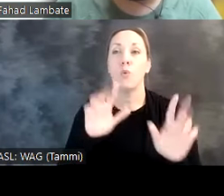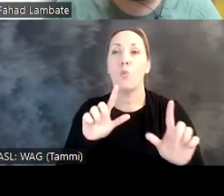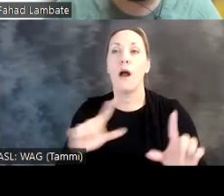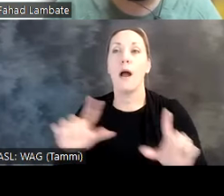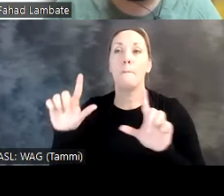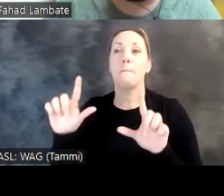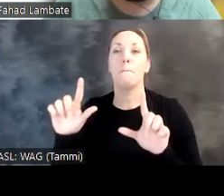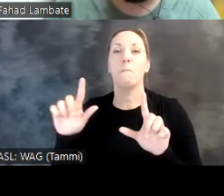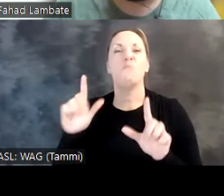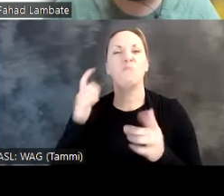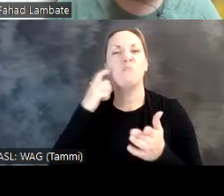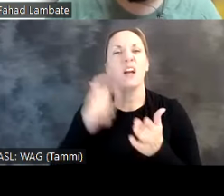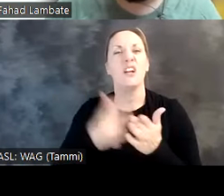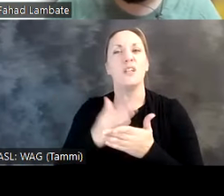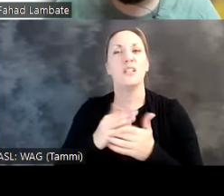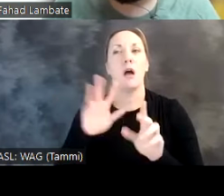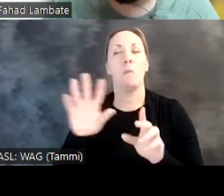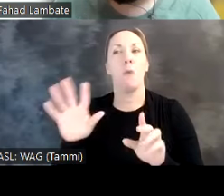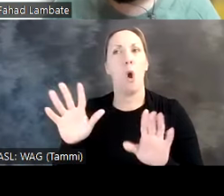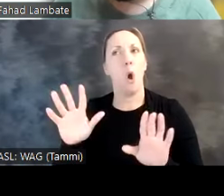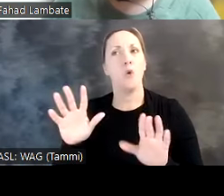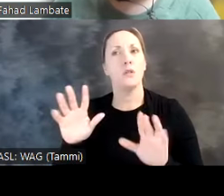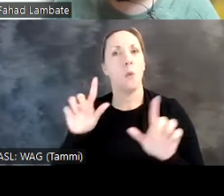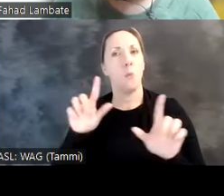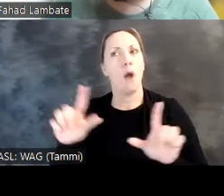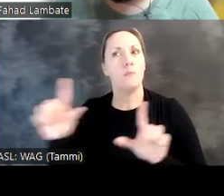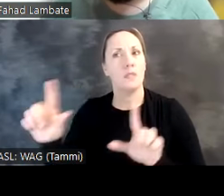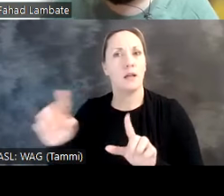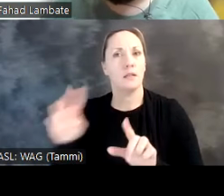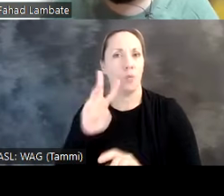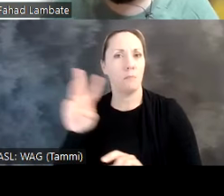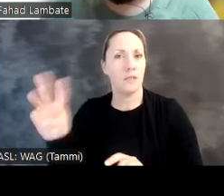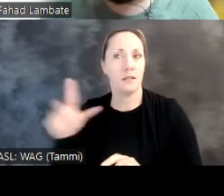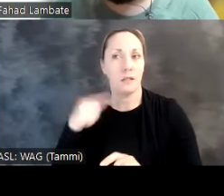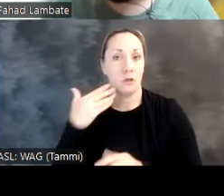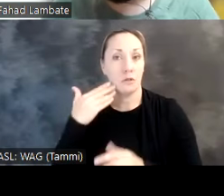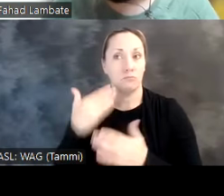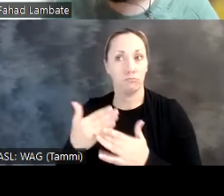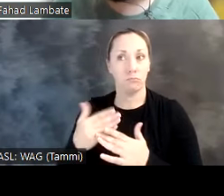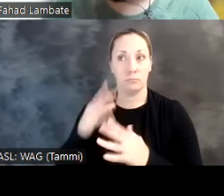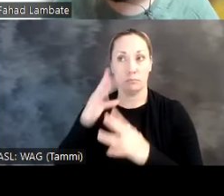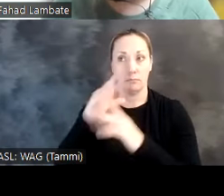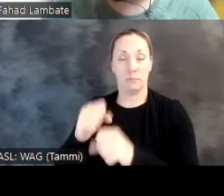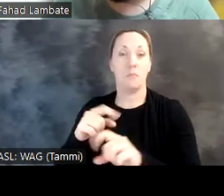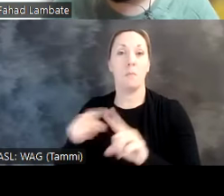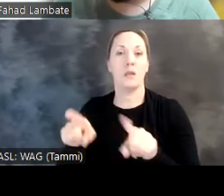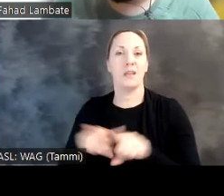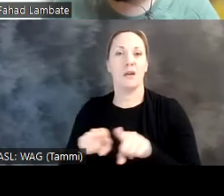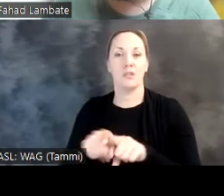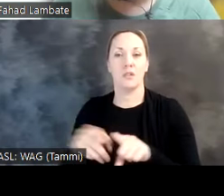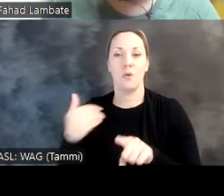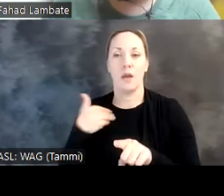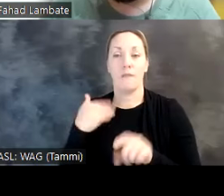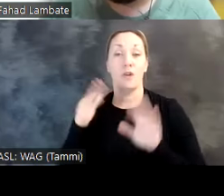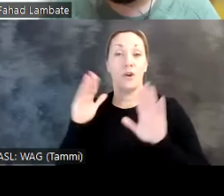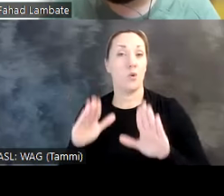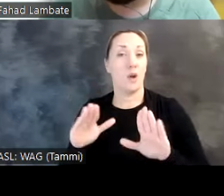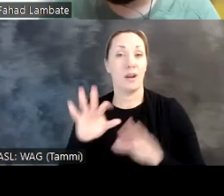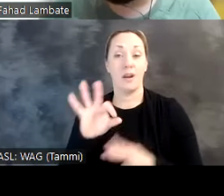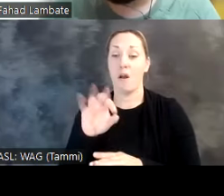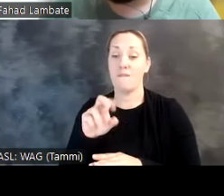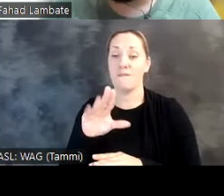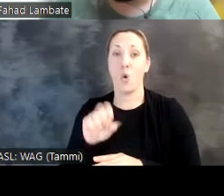certain websites which are quite visually appealing, but at the same time, they also have a great focus